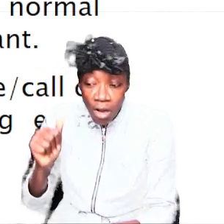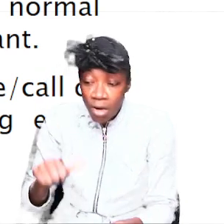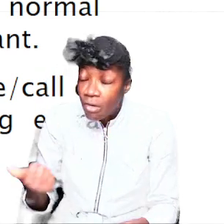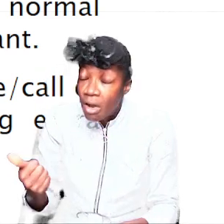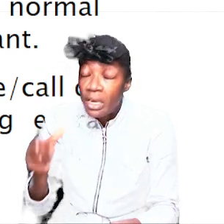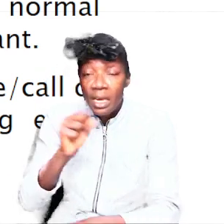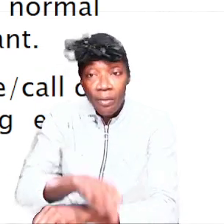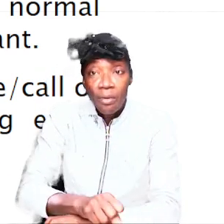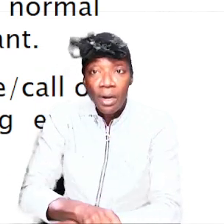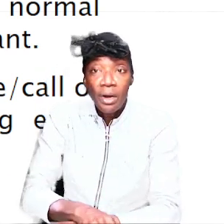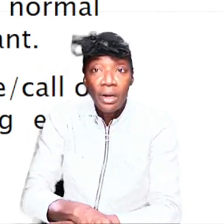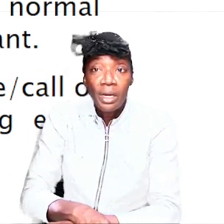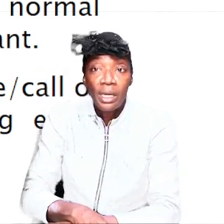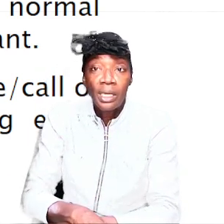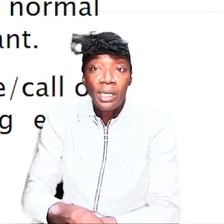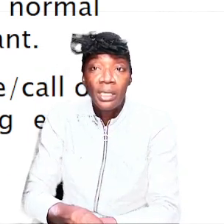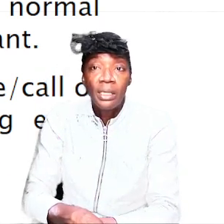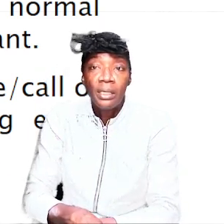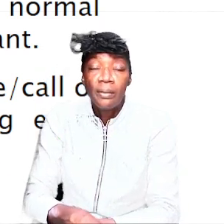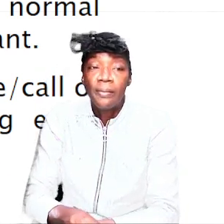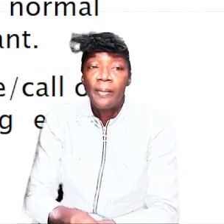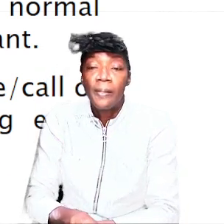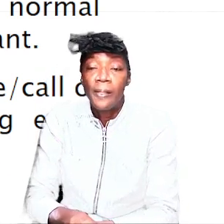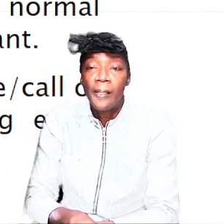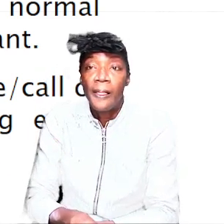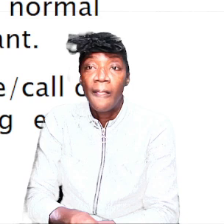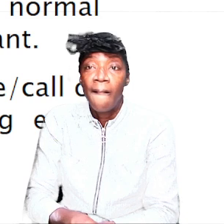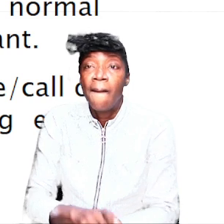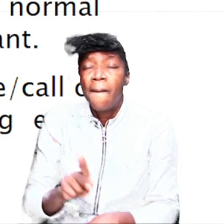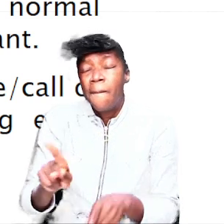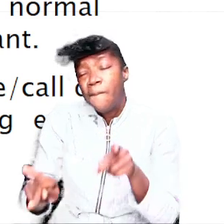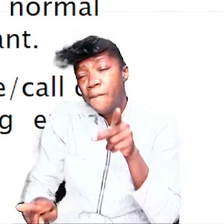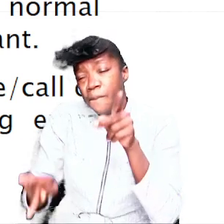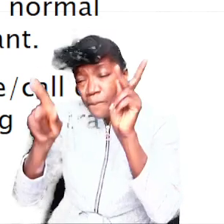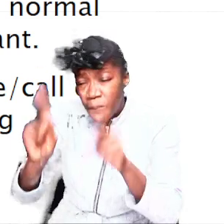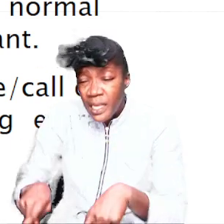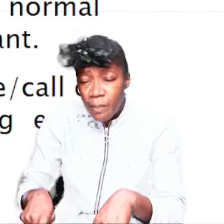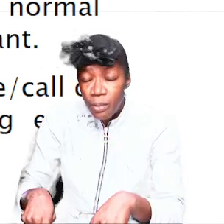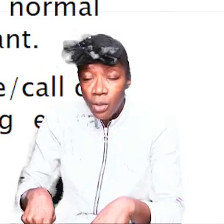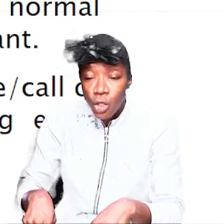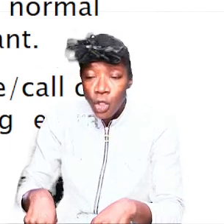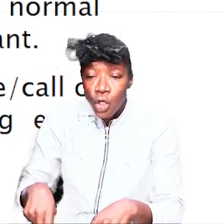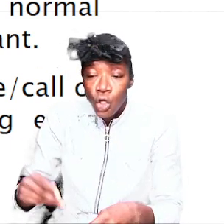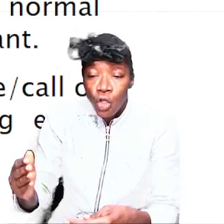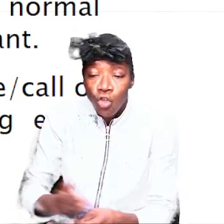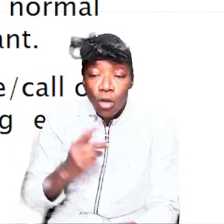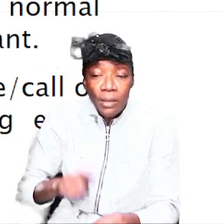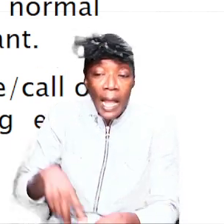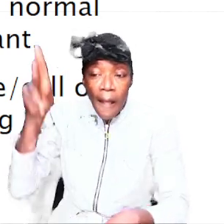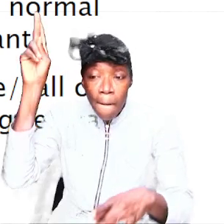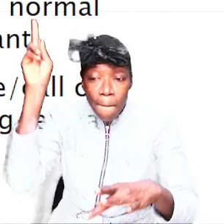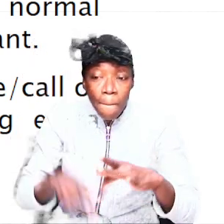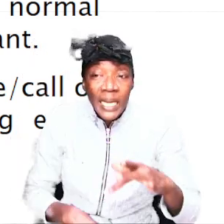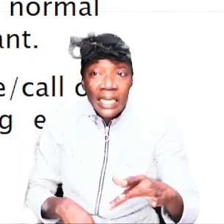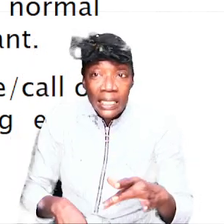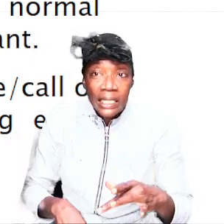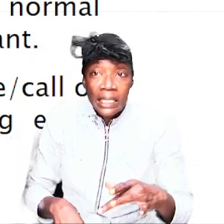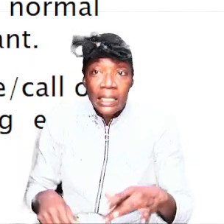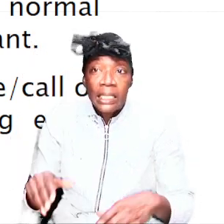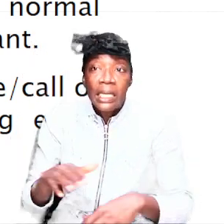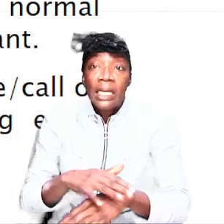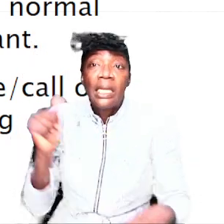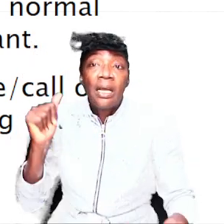we said last week that folks will sometimes miss the directive or the call of the Lord if they